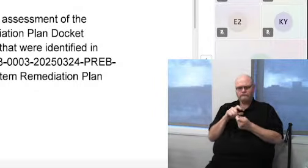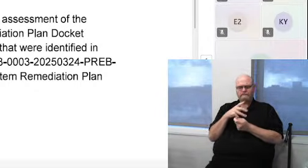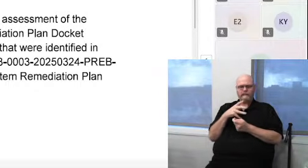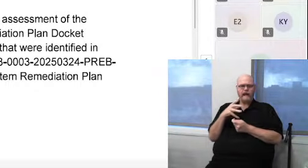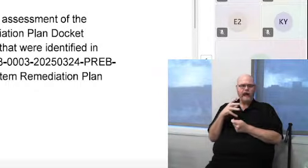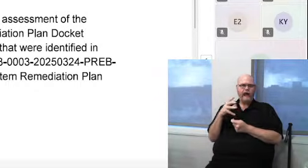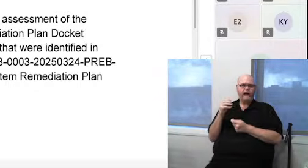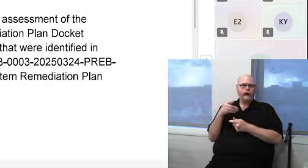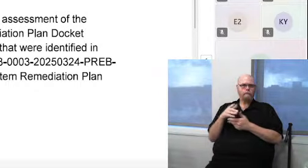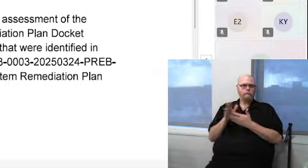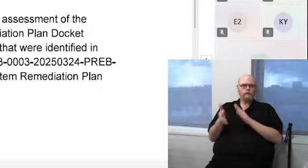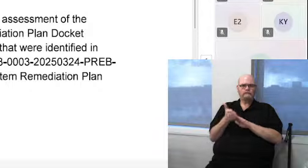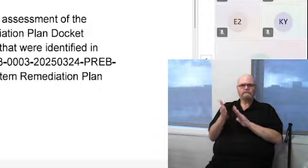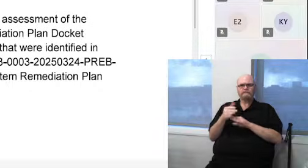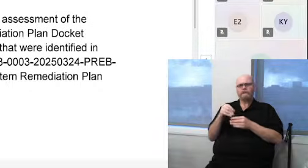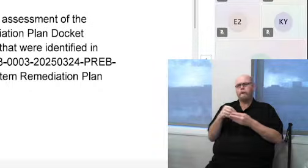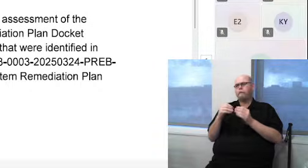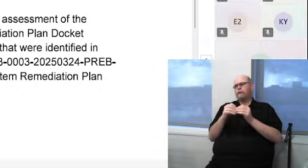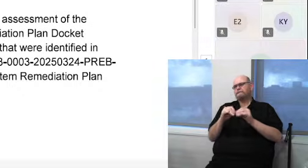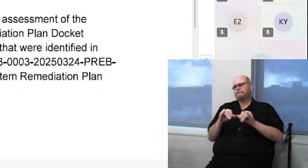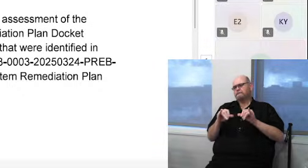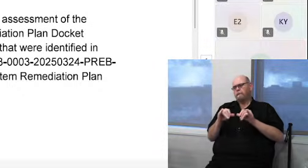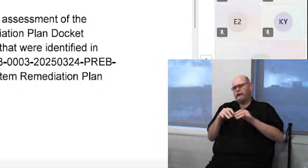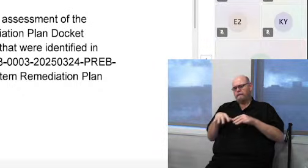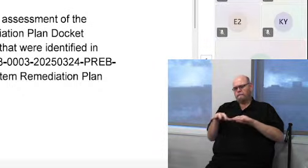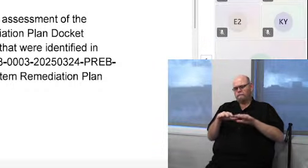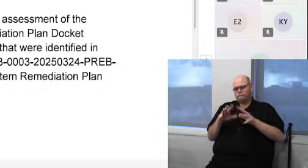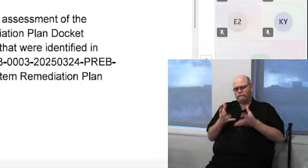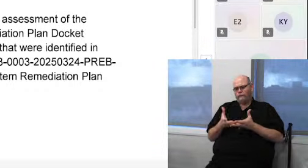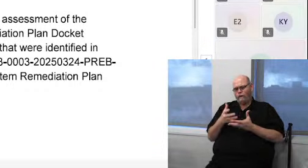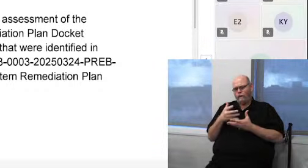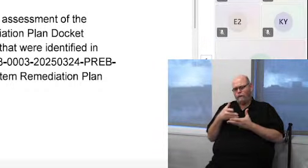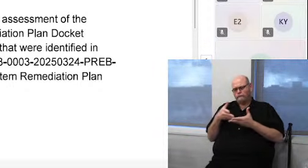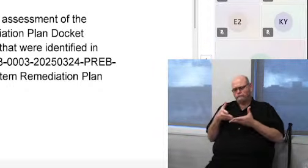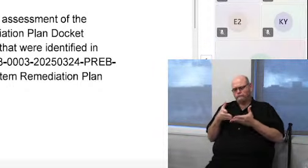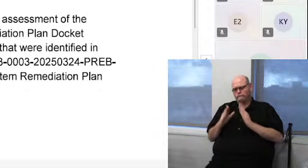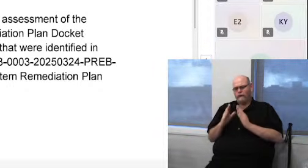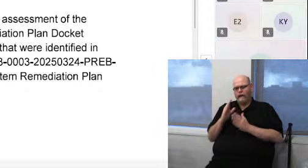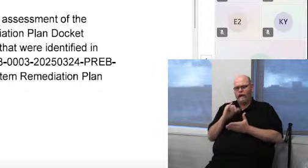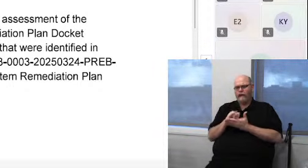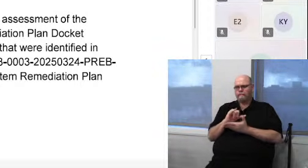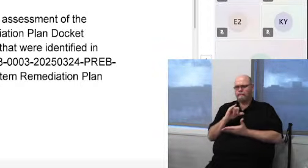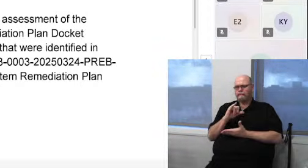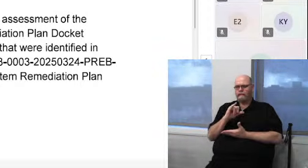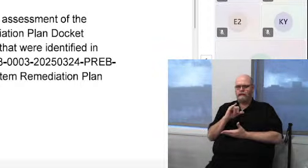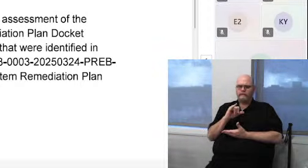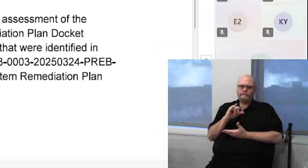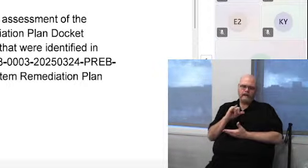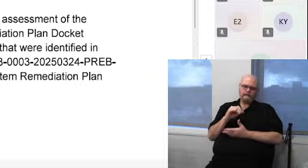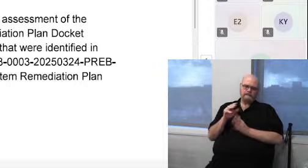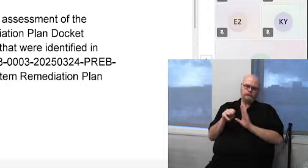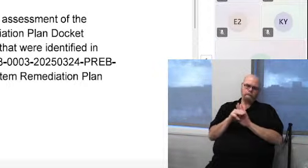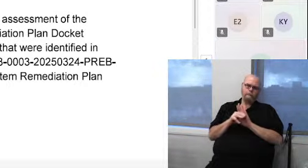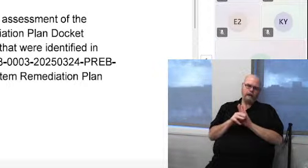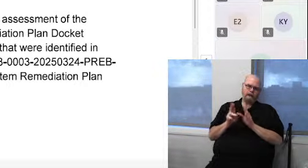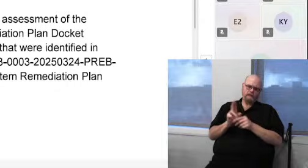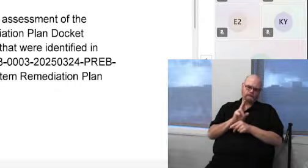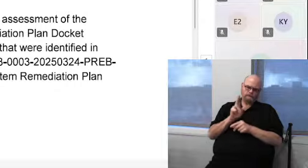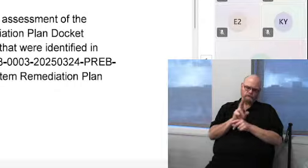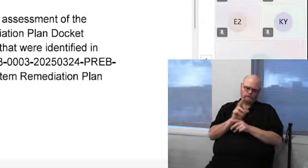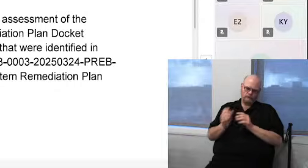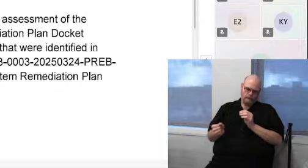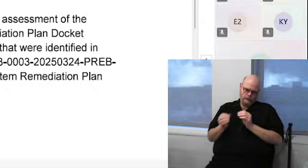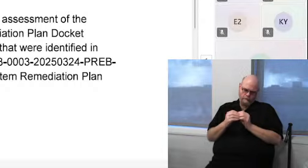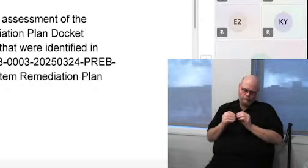level of operations in a more systematic way. That would also allow us to build to the next level, which is to be able to do predictive modeling